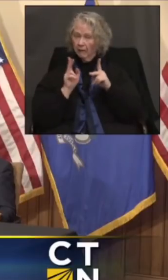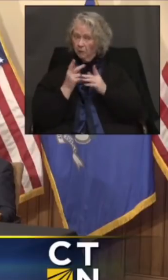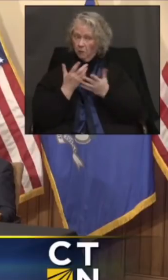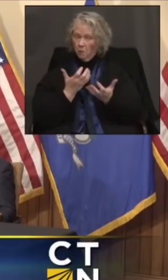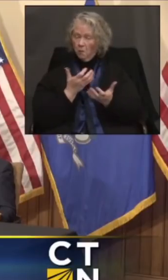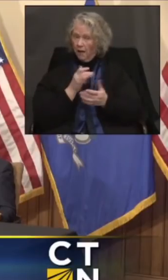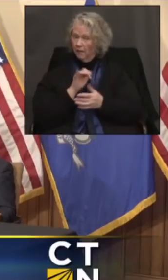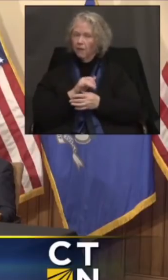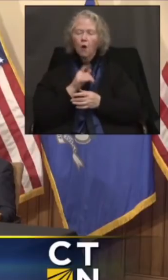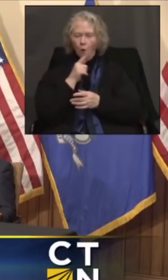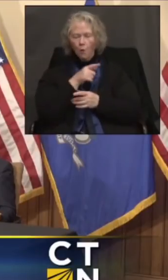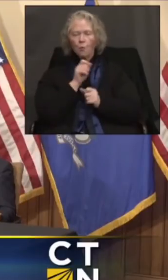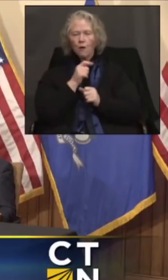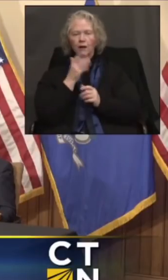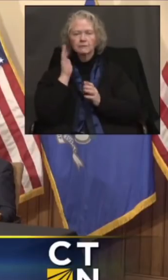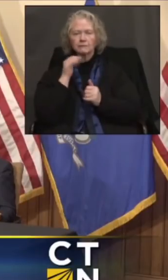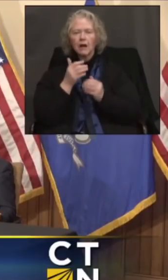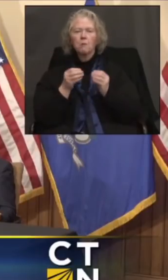the Pfizer vaccine?